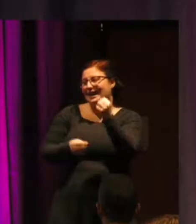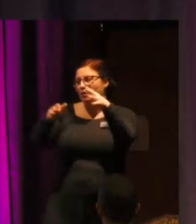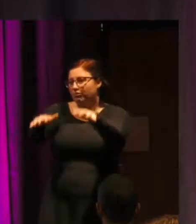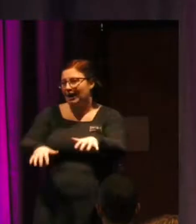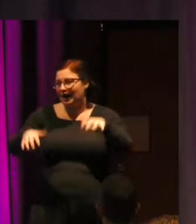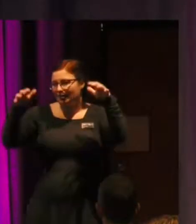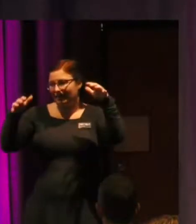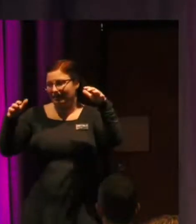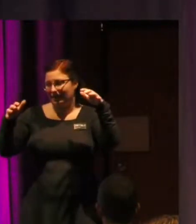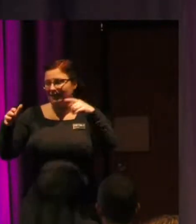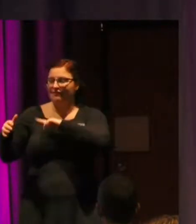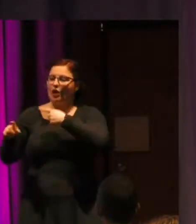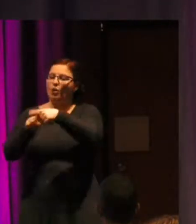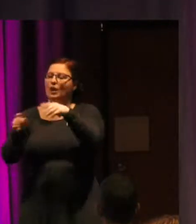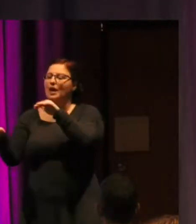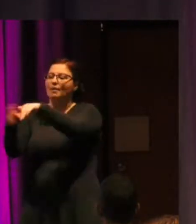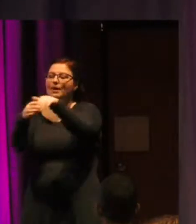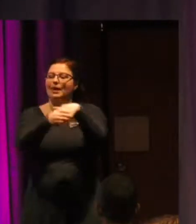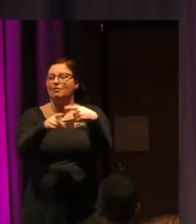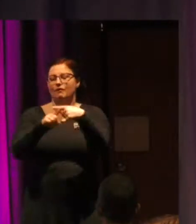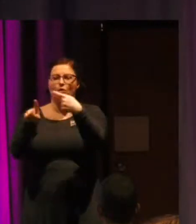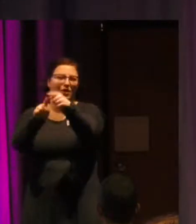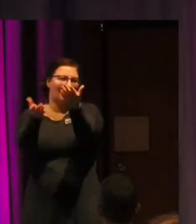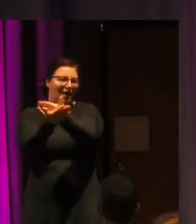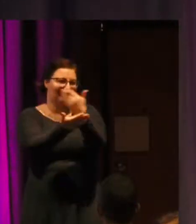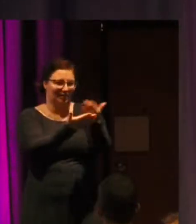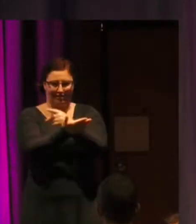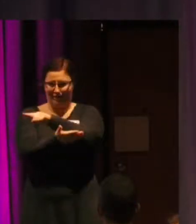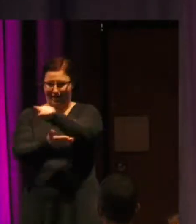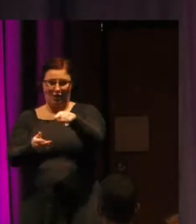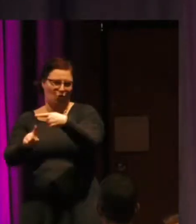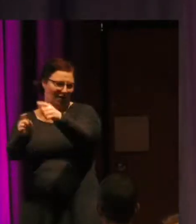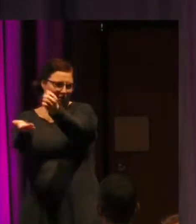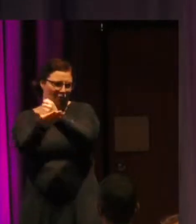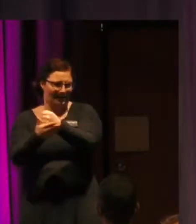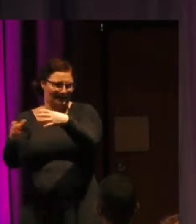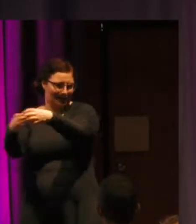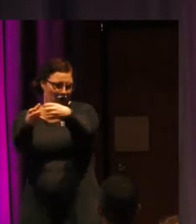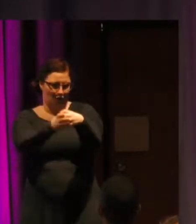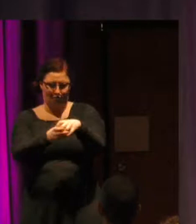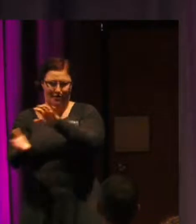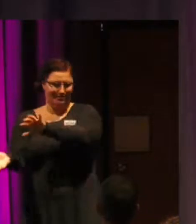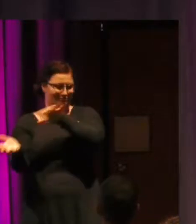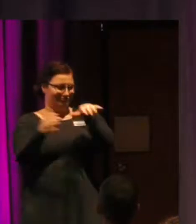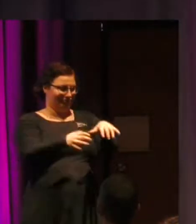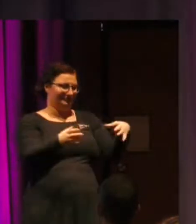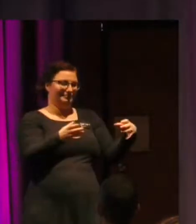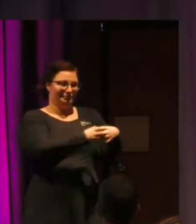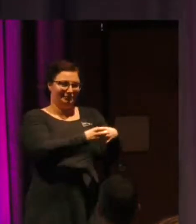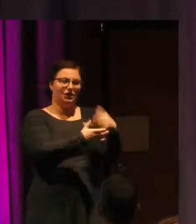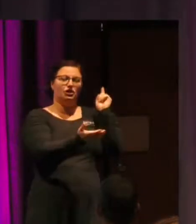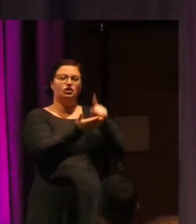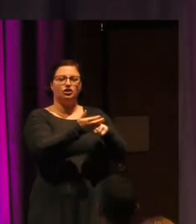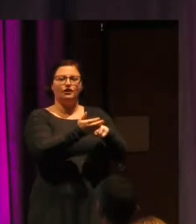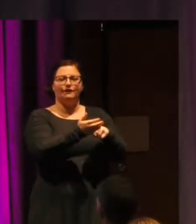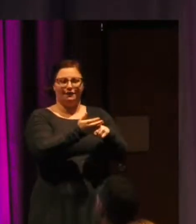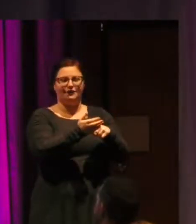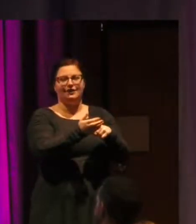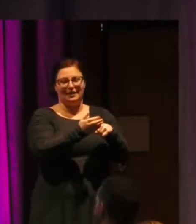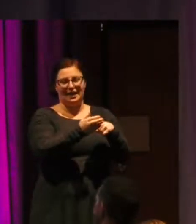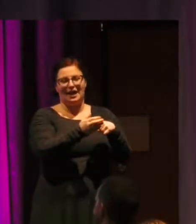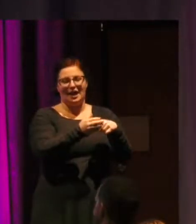have members of European Parliament from different countries and different political groups who have come together to combat